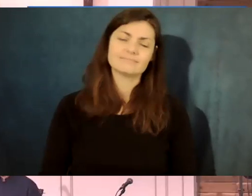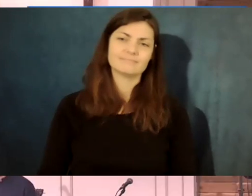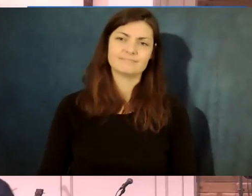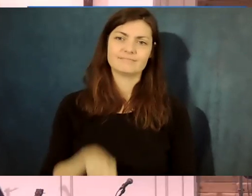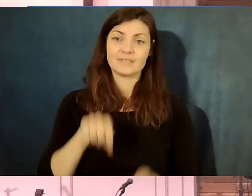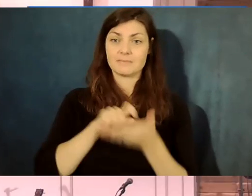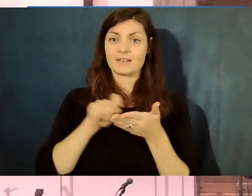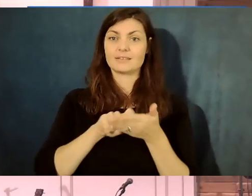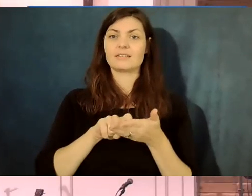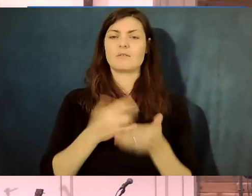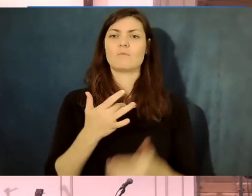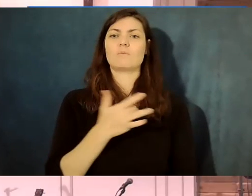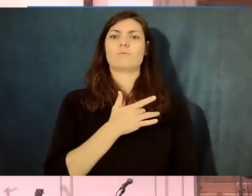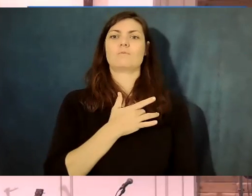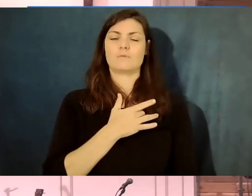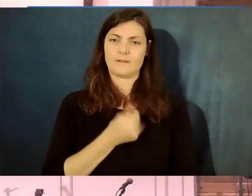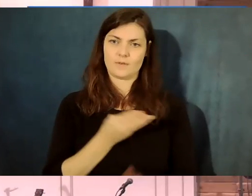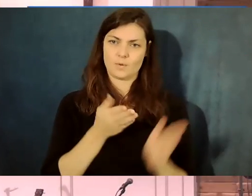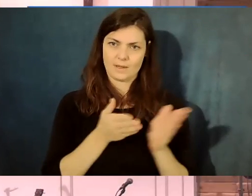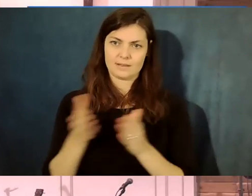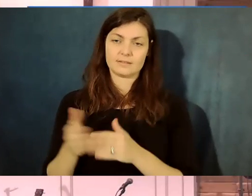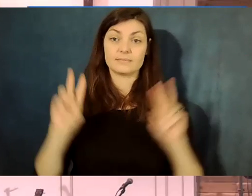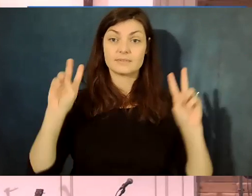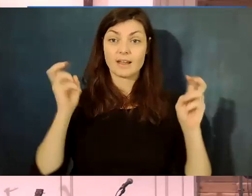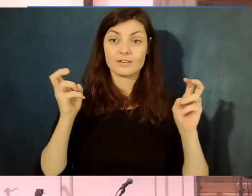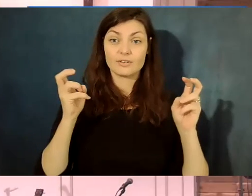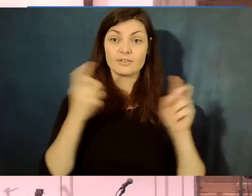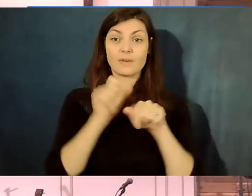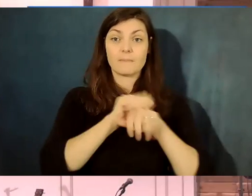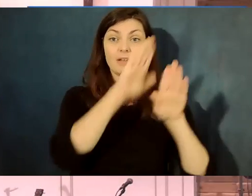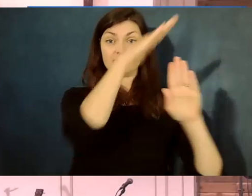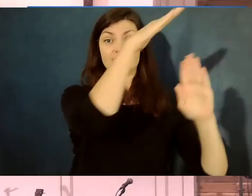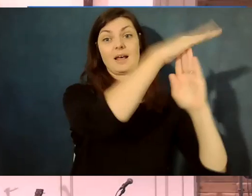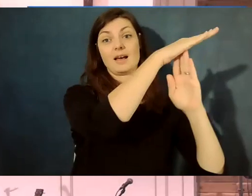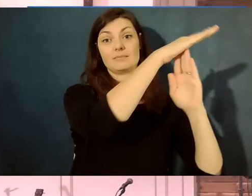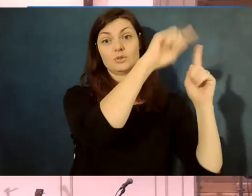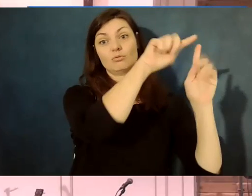in a couple of ways. The title I've given to the message is From Mountaintop to Valley Low.